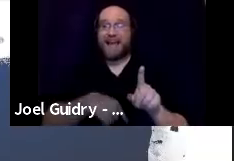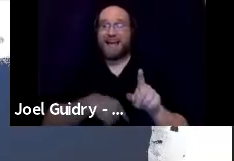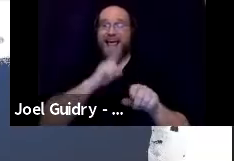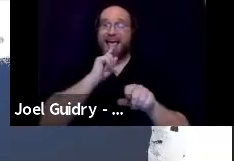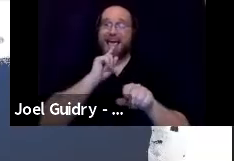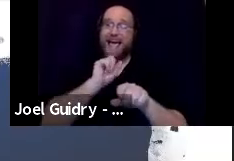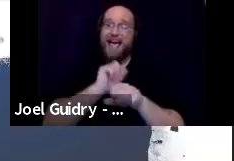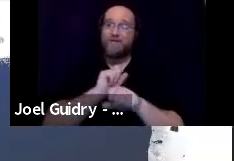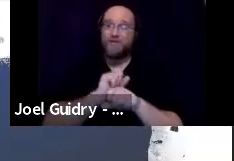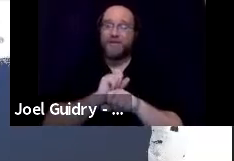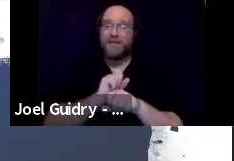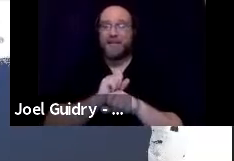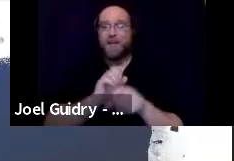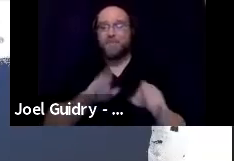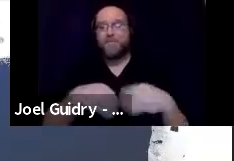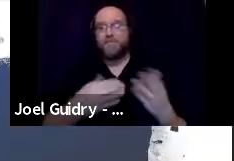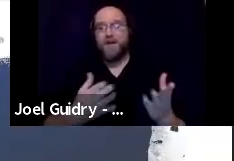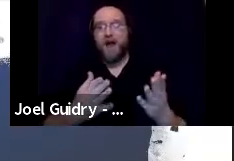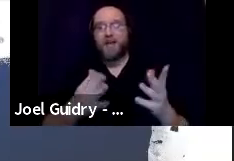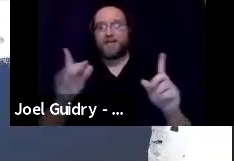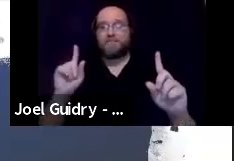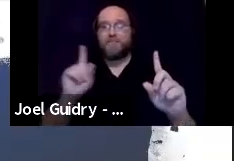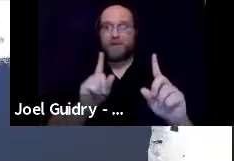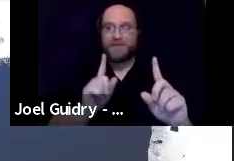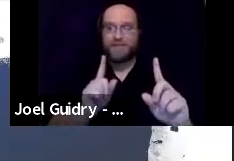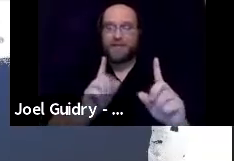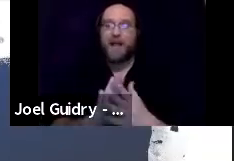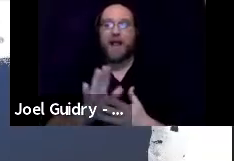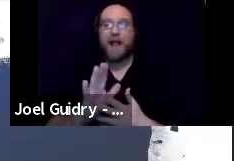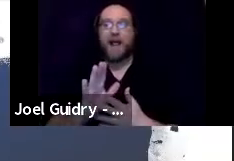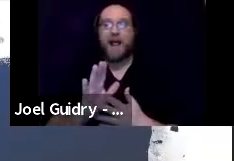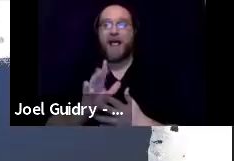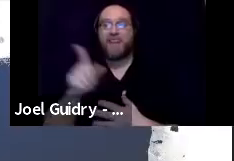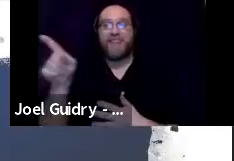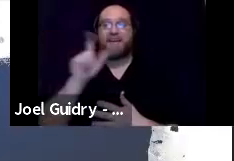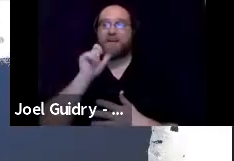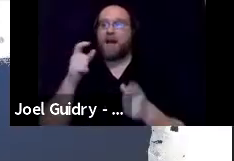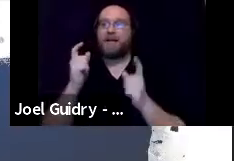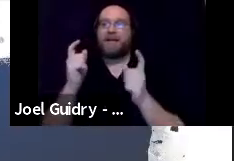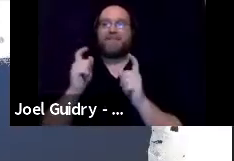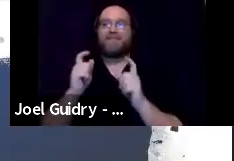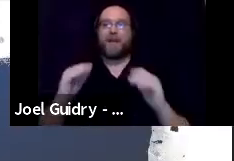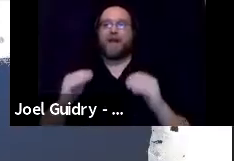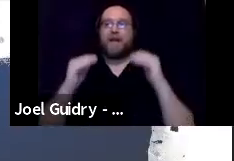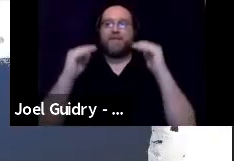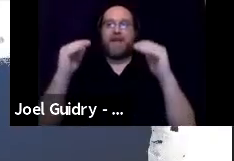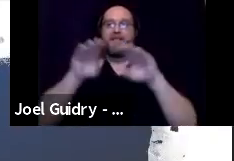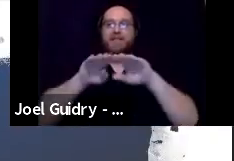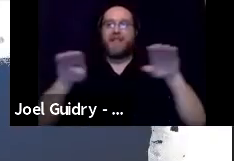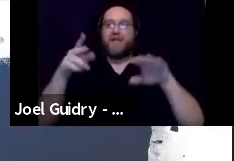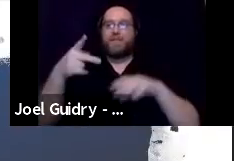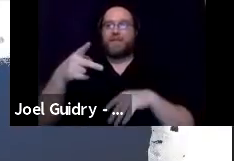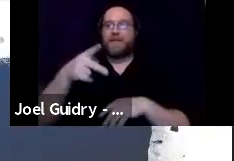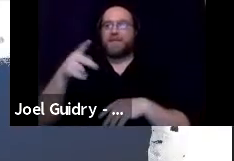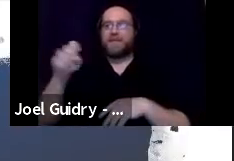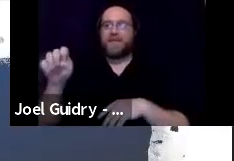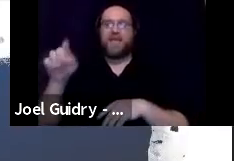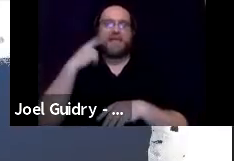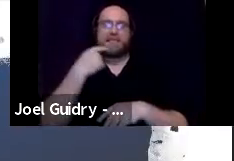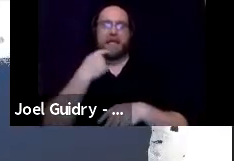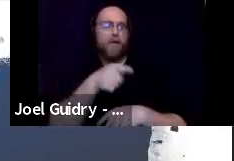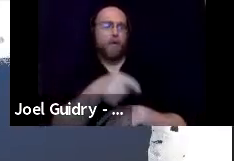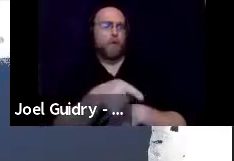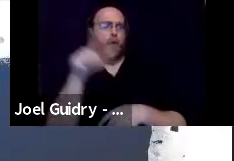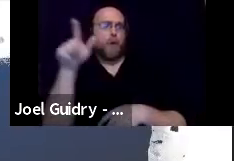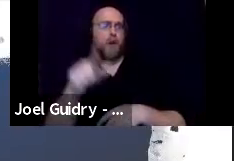proximity because they're not giving us the higher level of PPE, because they're saying that you're low risk. You're